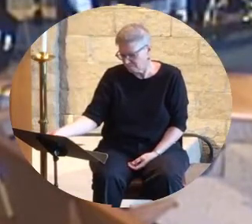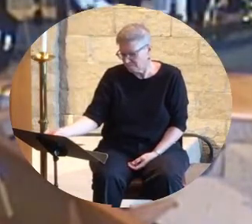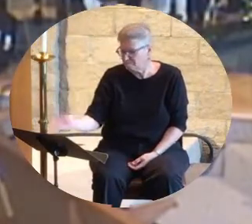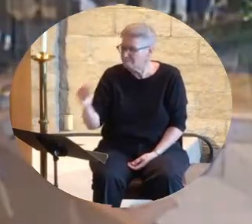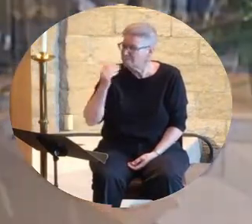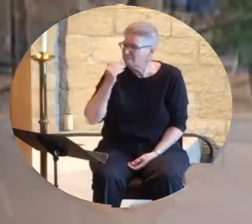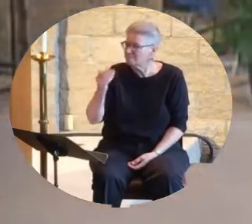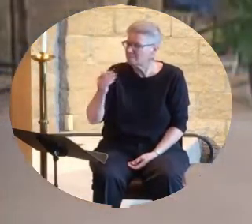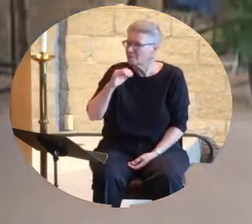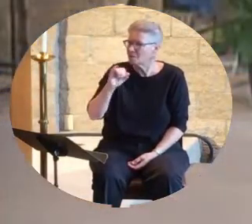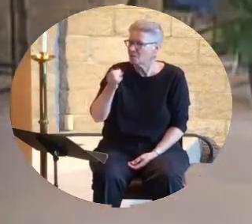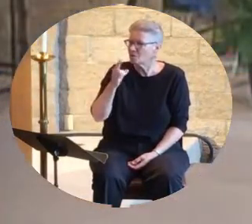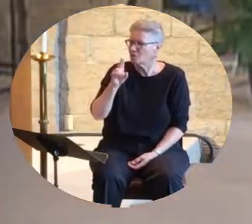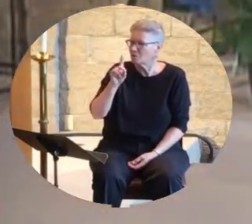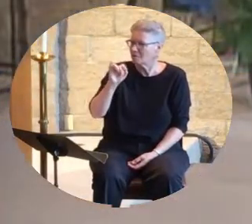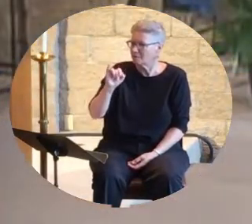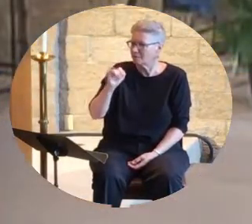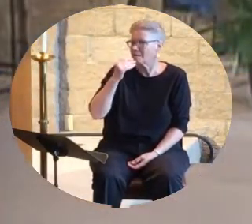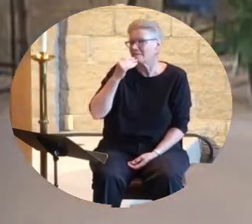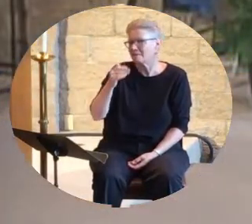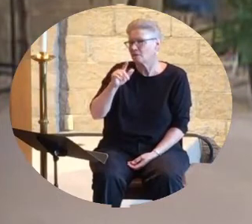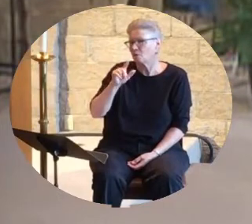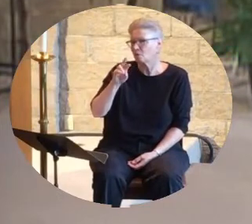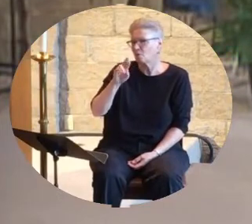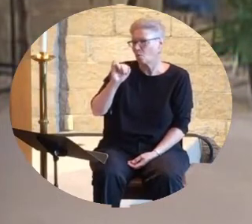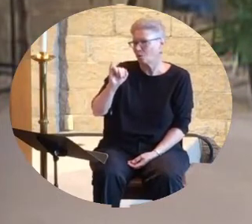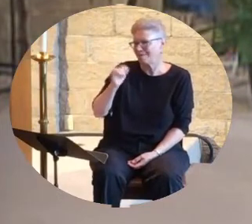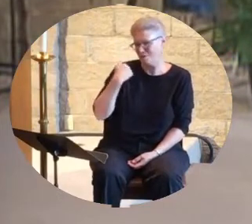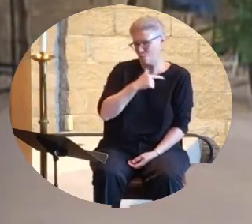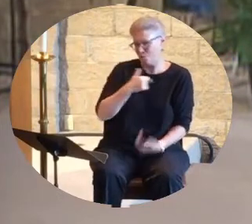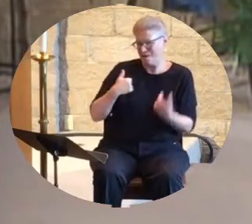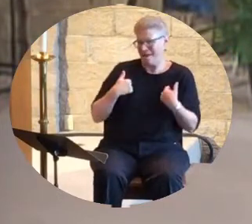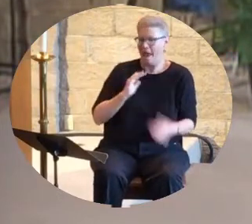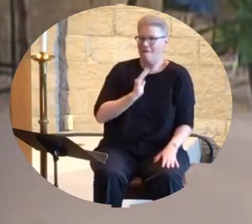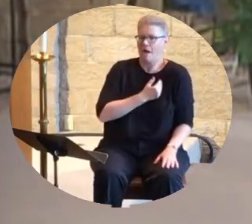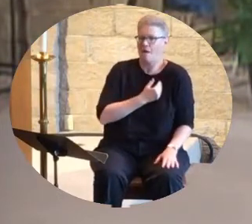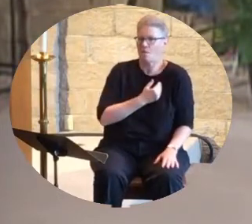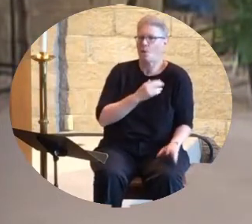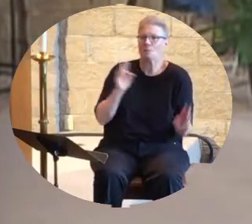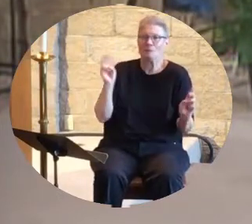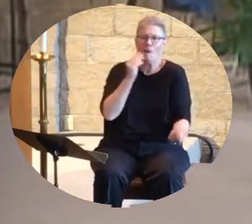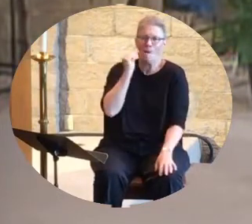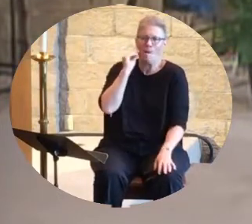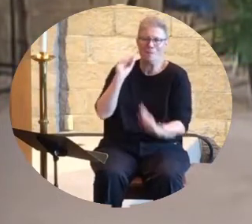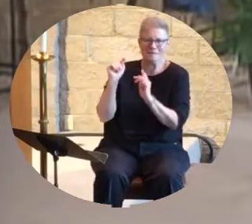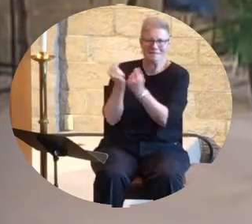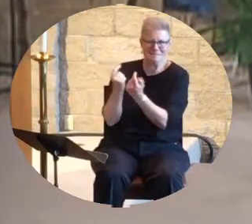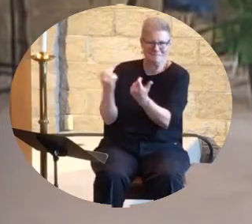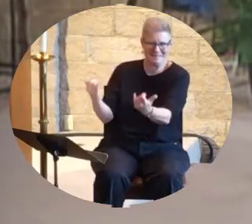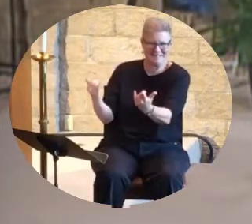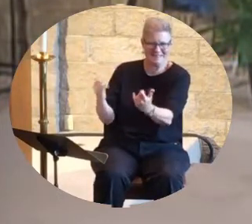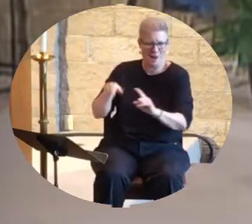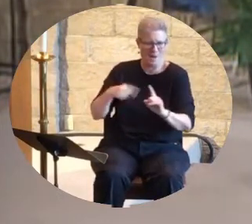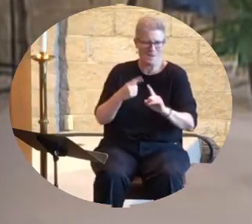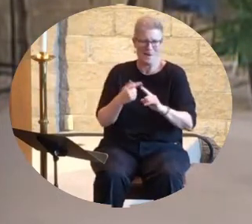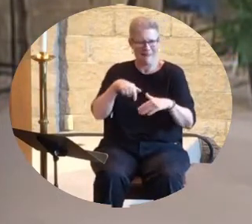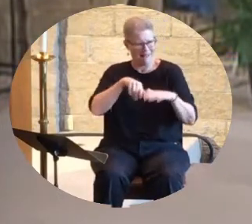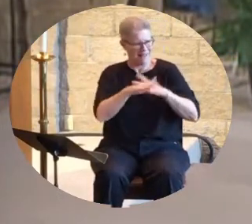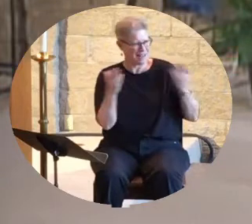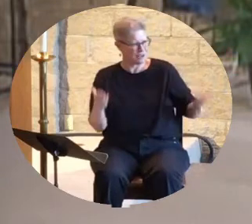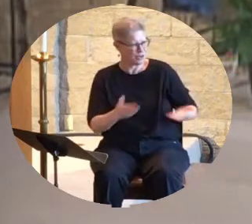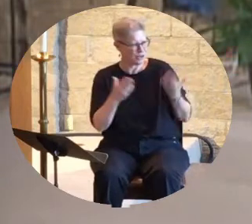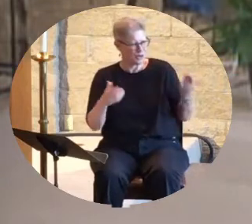Thank you, Judy. Thank you, Lori. We have our home team with us today. And when I come in the sanctuary and the two of you here, it feels like I'm